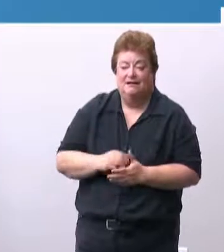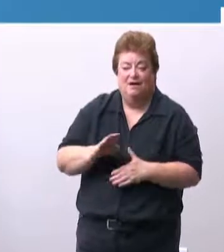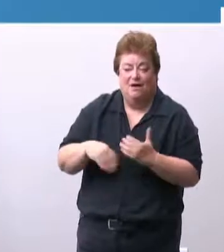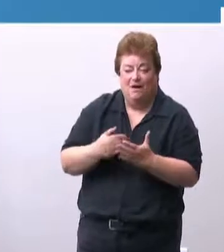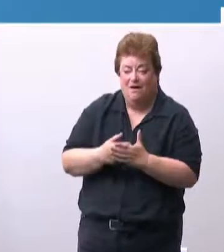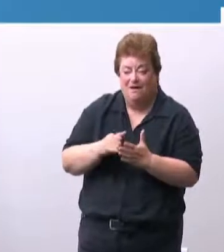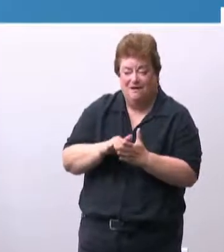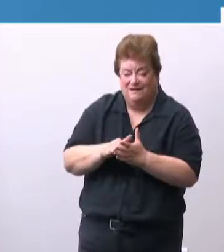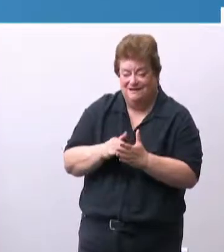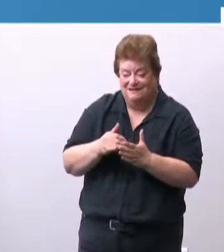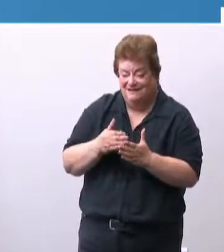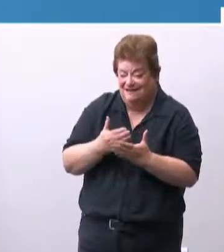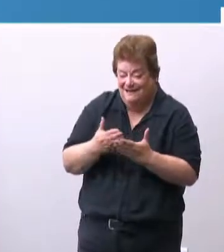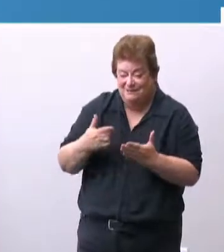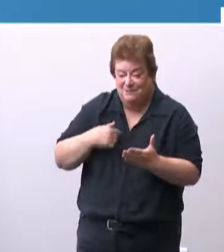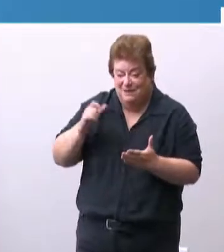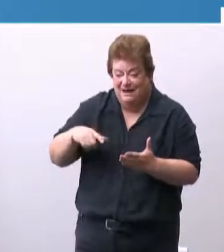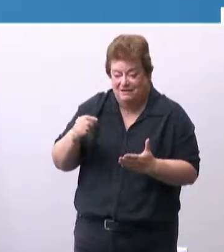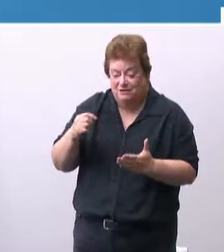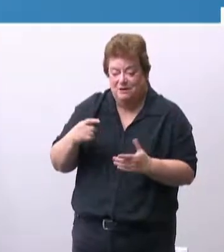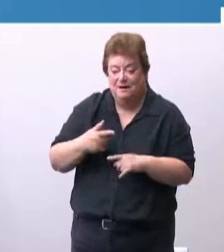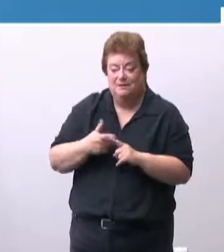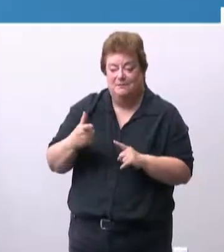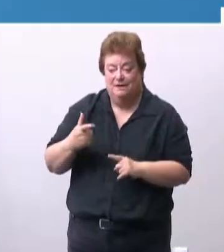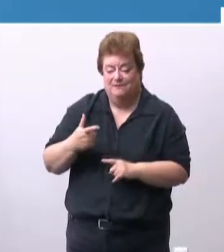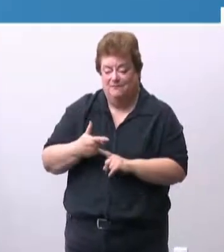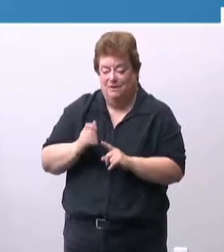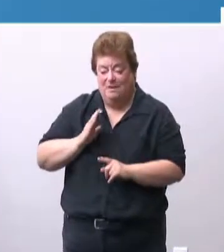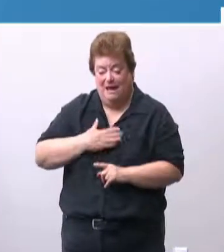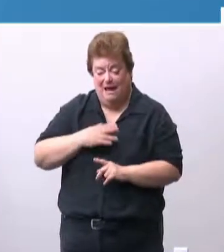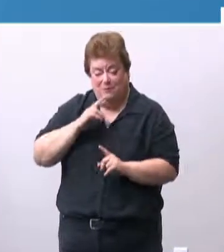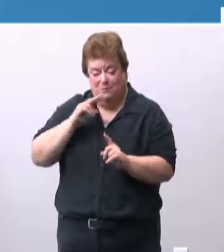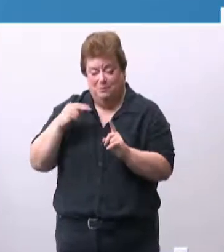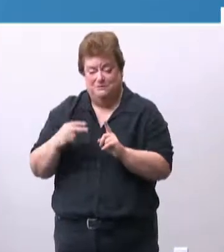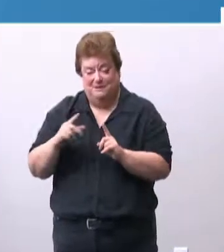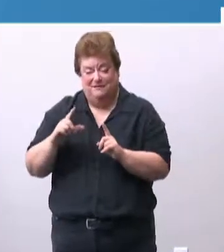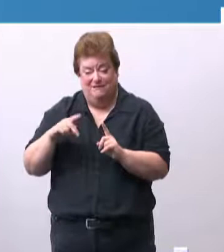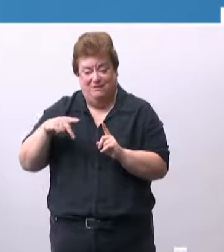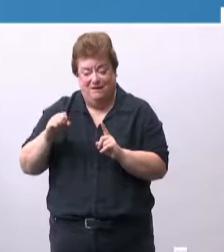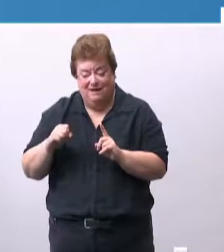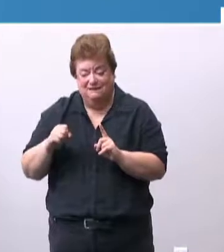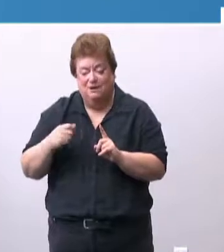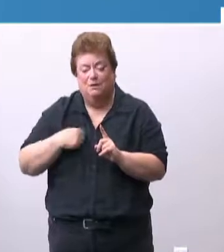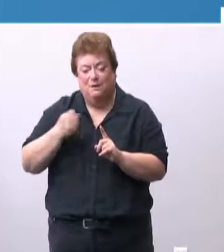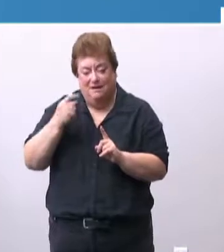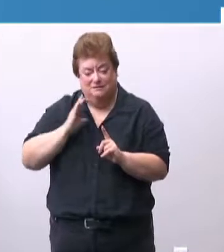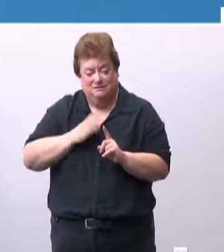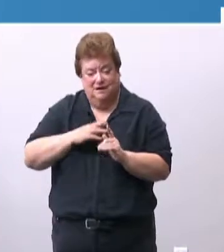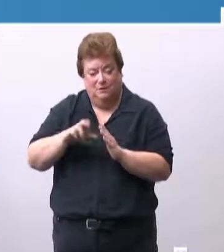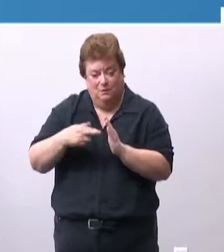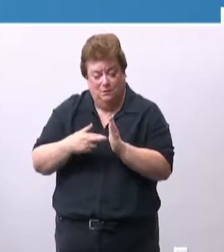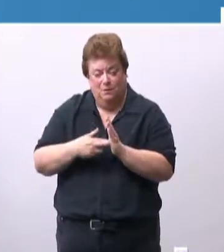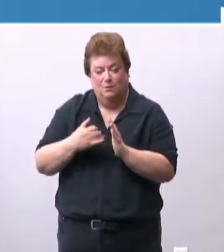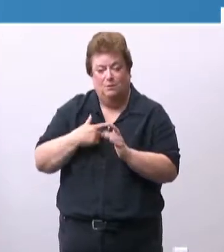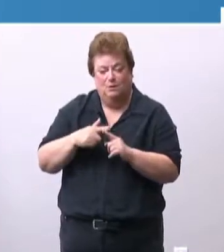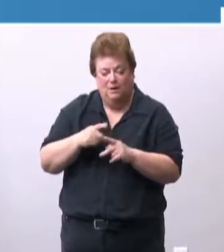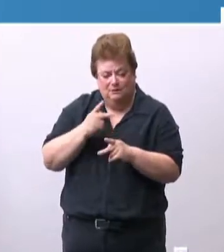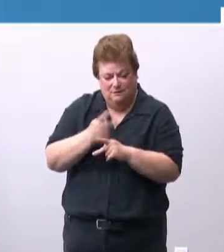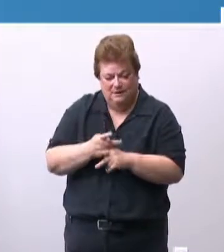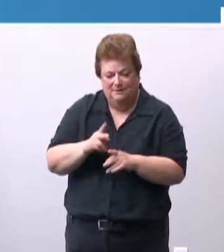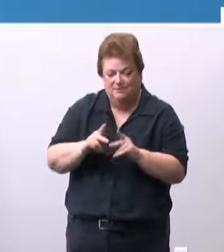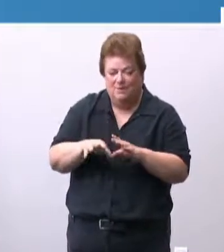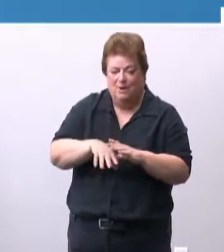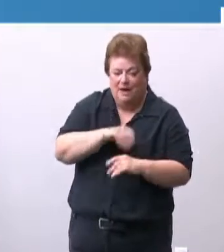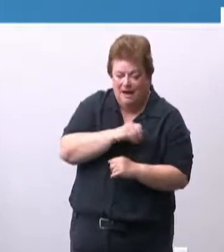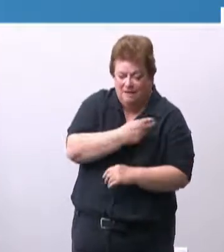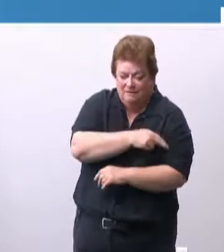to do, I can tell you from the Lincoln Public Schools perspective, we understand what our role is, and we want to keep people out of the hospital.